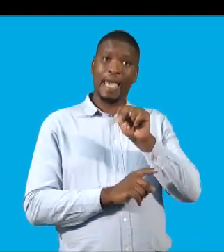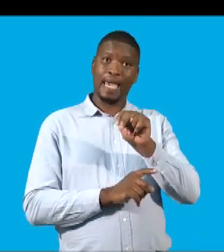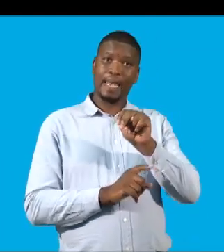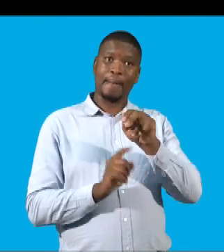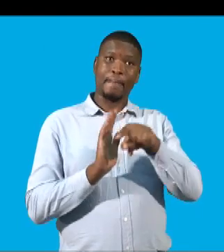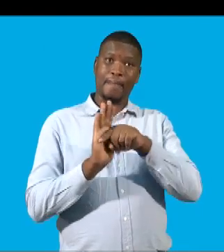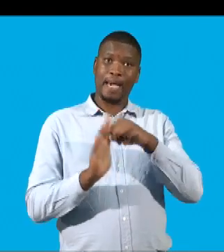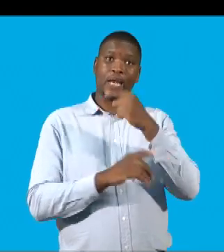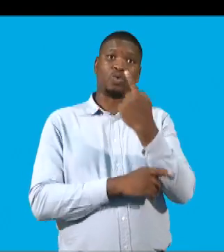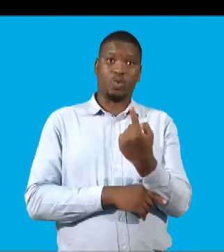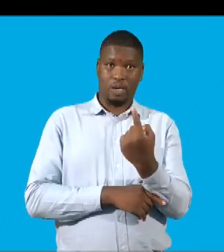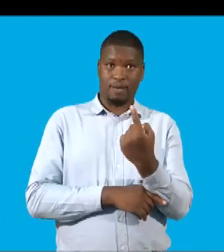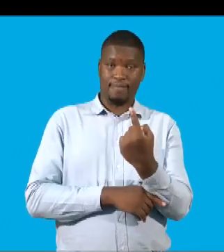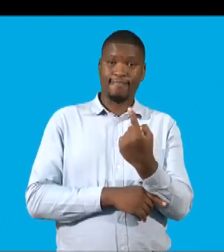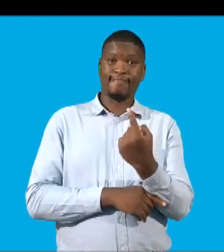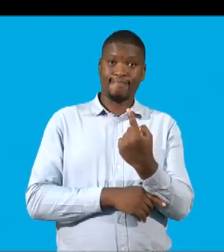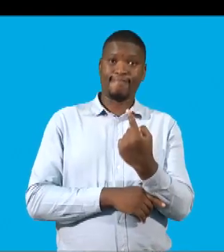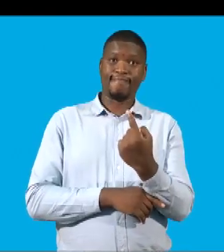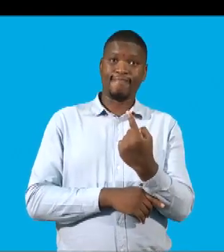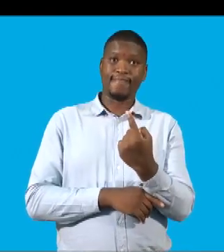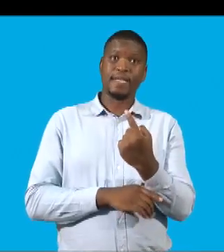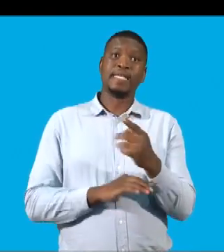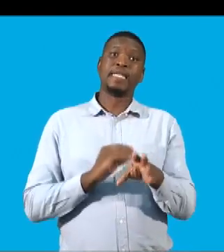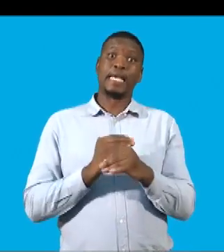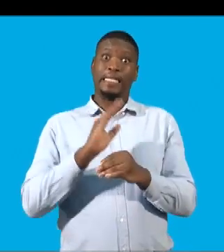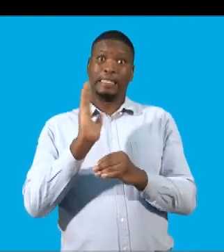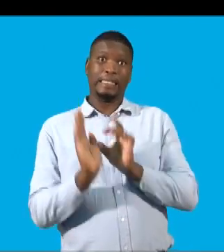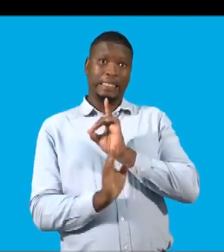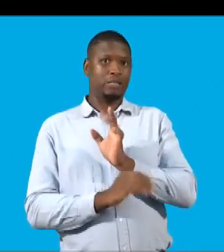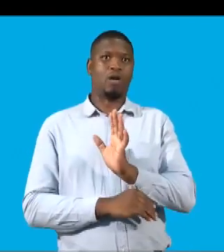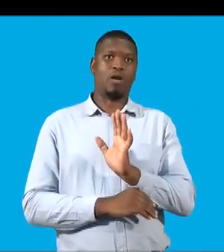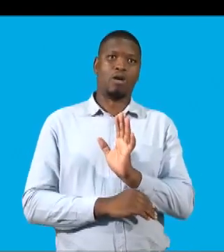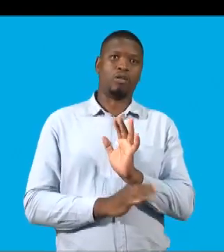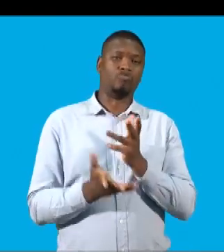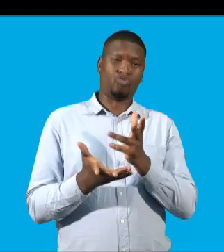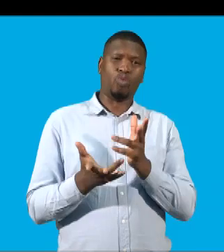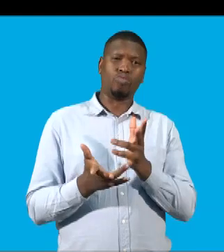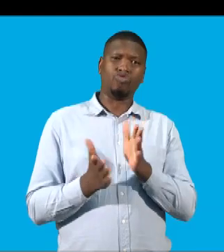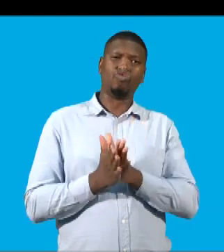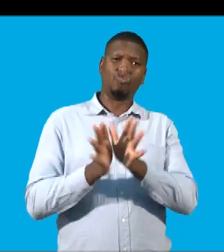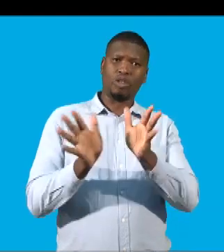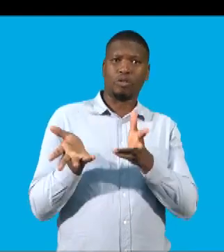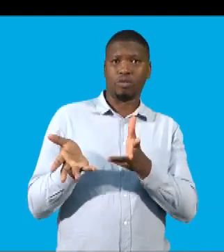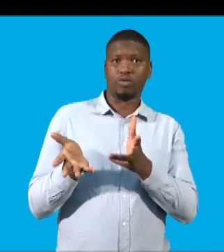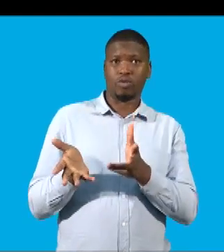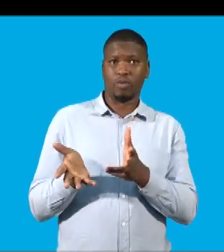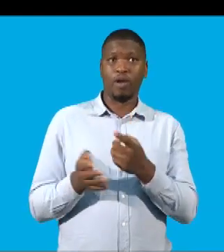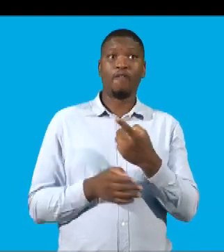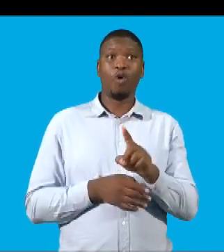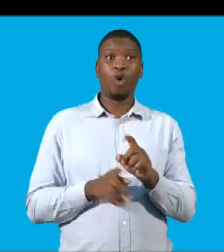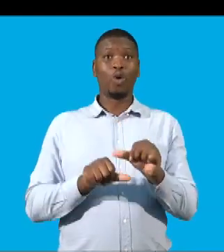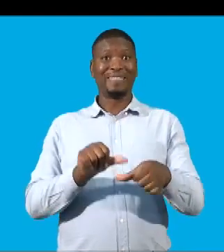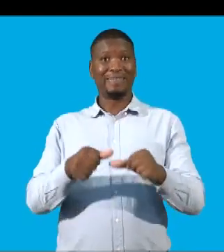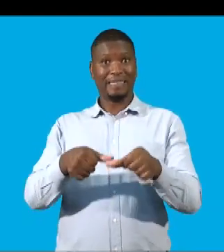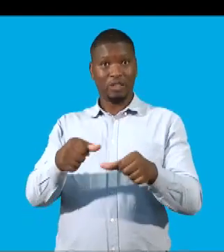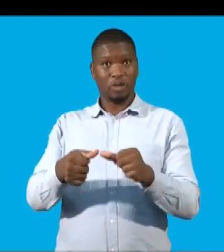1, that's n minus 1, and that is multiplied by d. And the general term of the sum